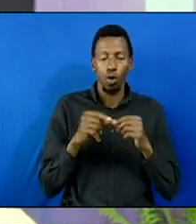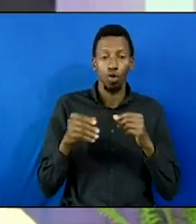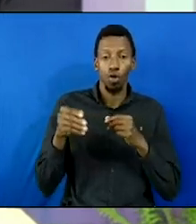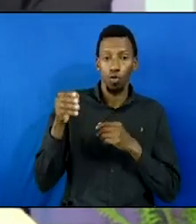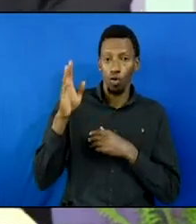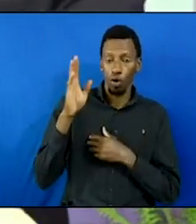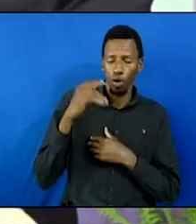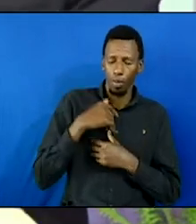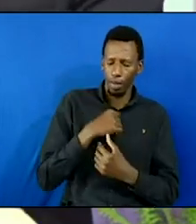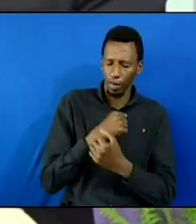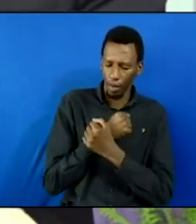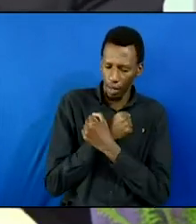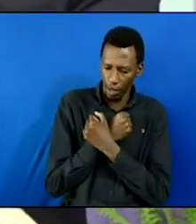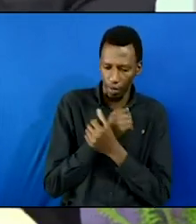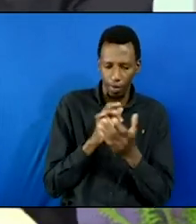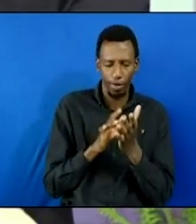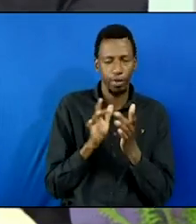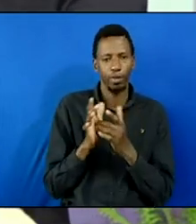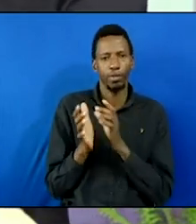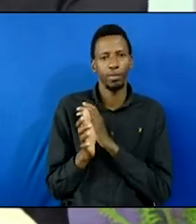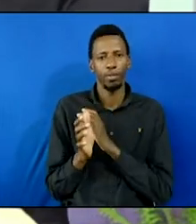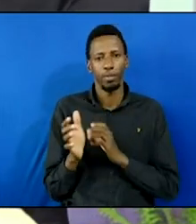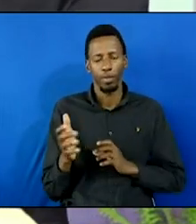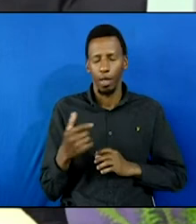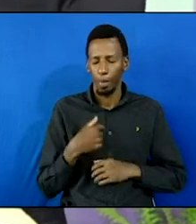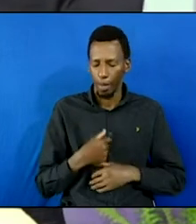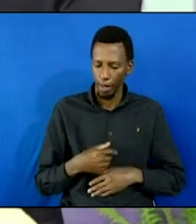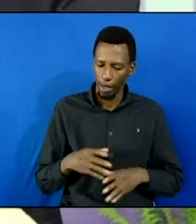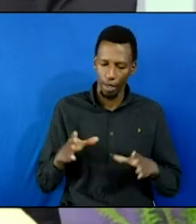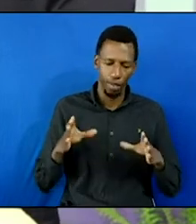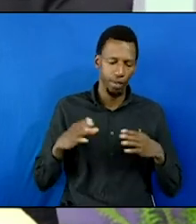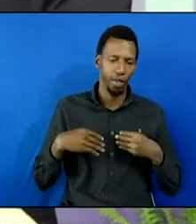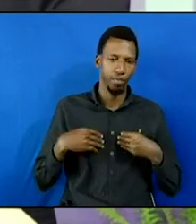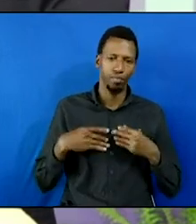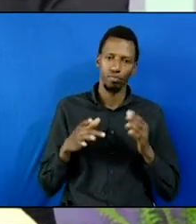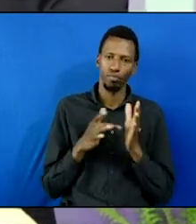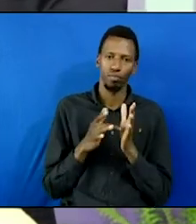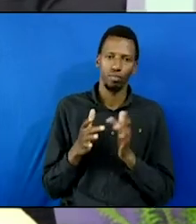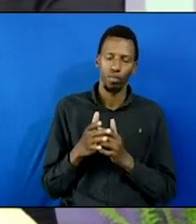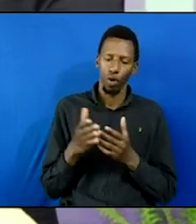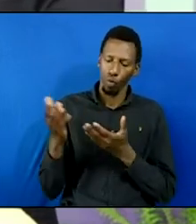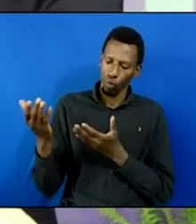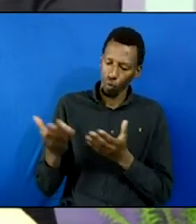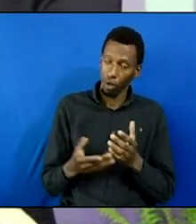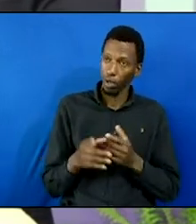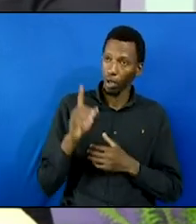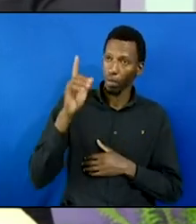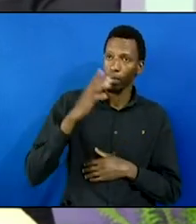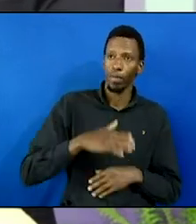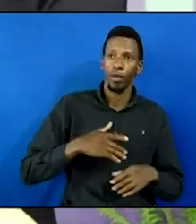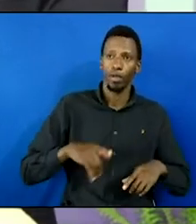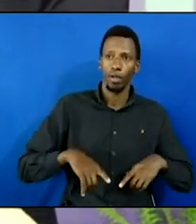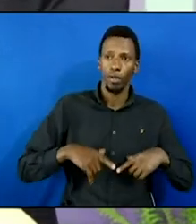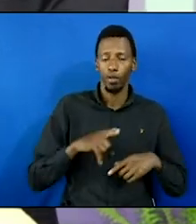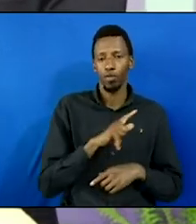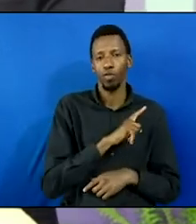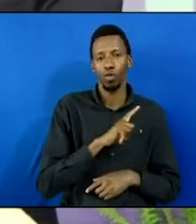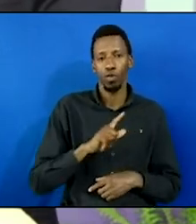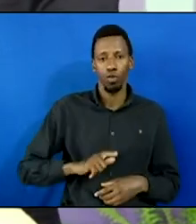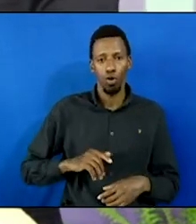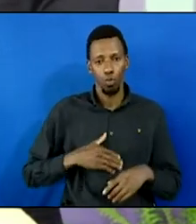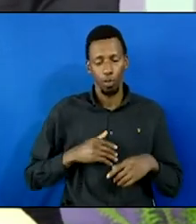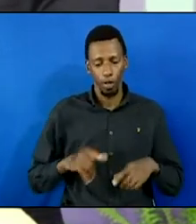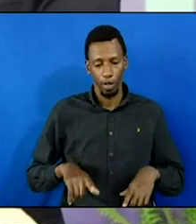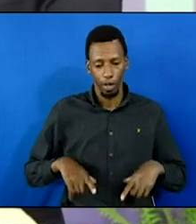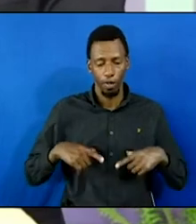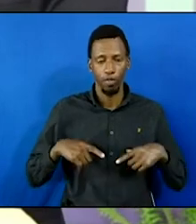Jesus Christ and I surrender to His Lordship. I welcome Him into my life to be the Lord of my life. Allow Him to have